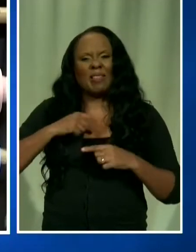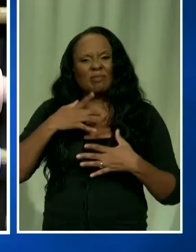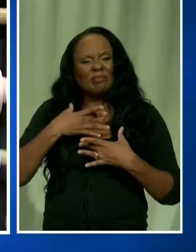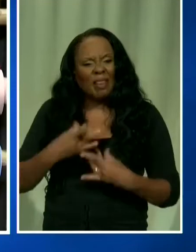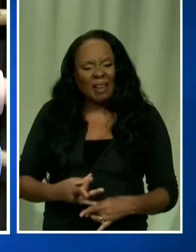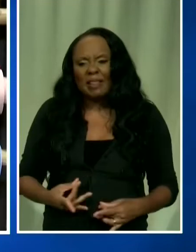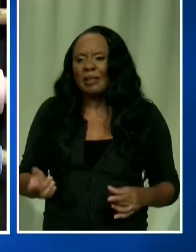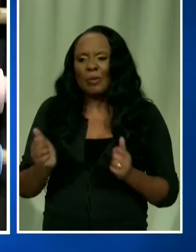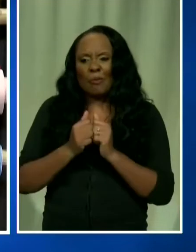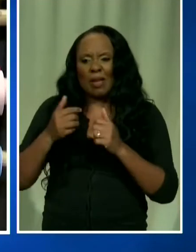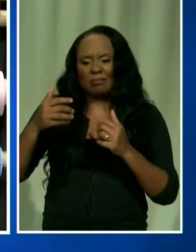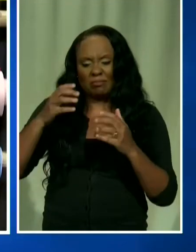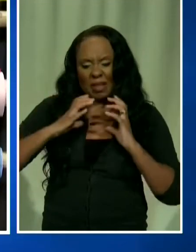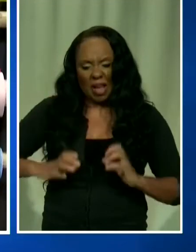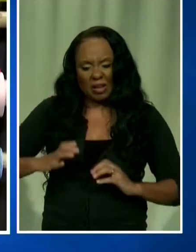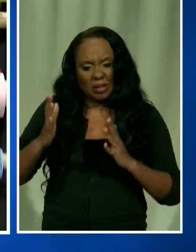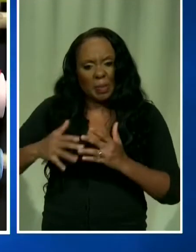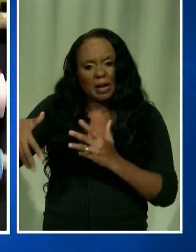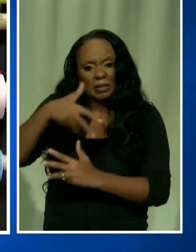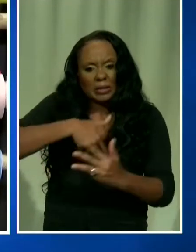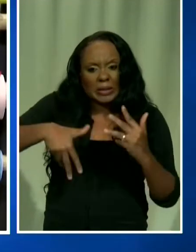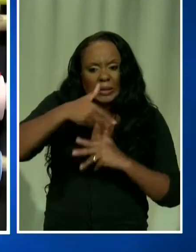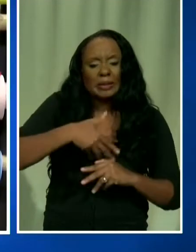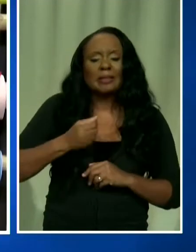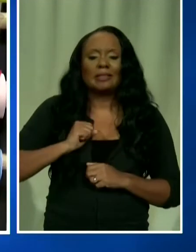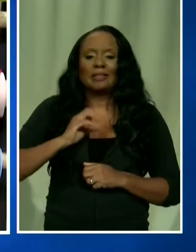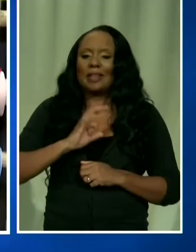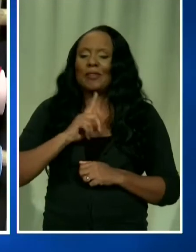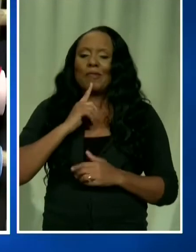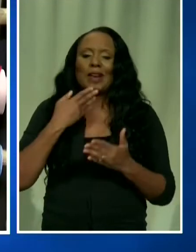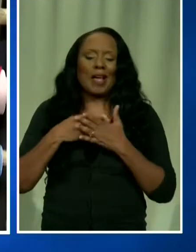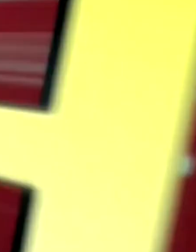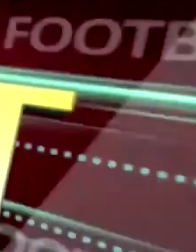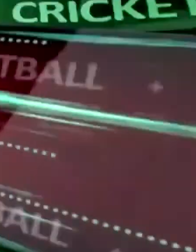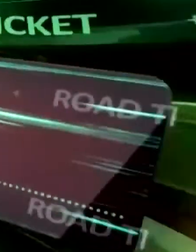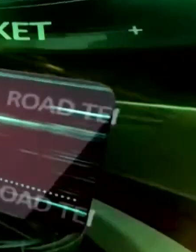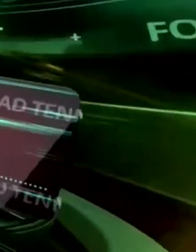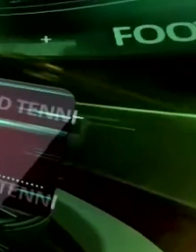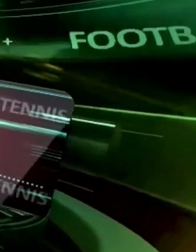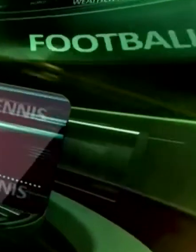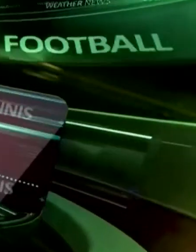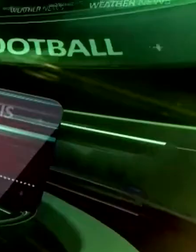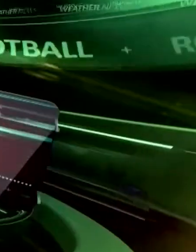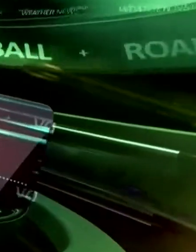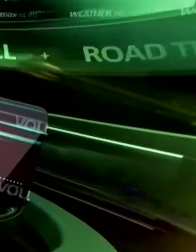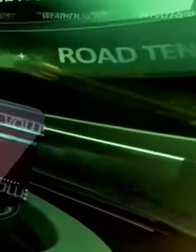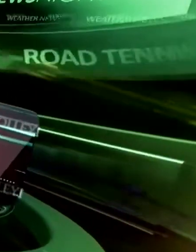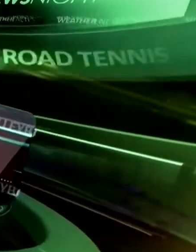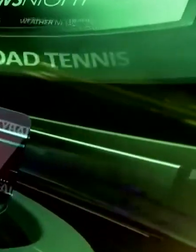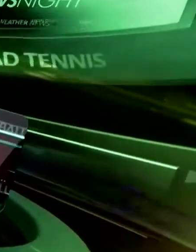with the customers and then dealing with the staff, so it has been a good experience.